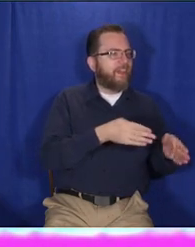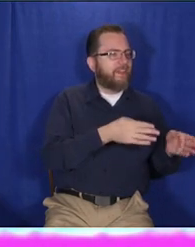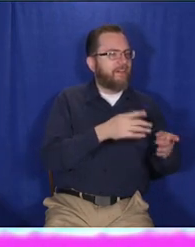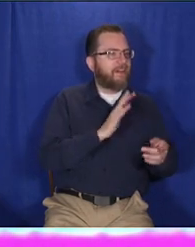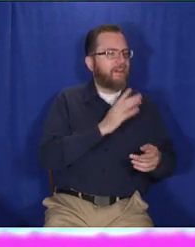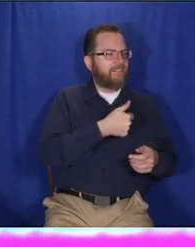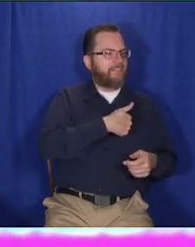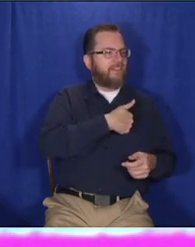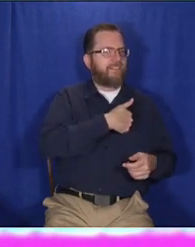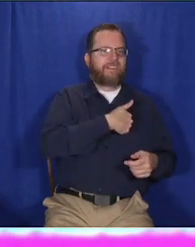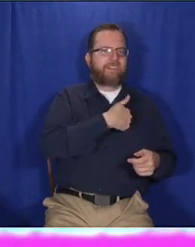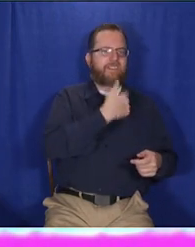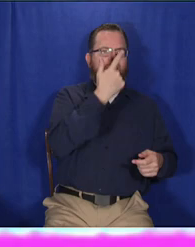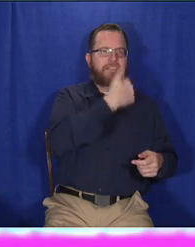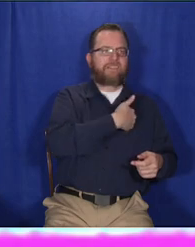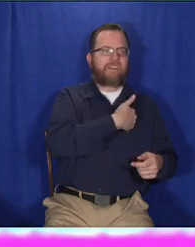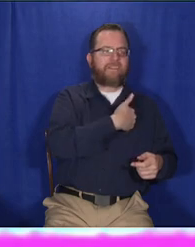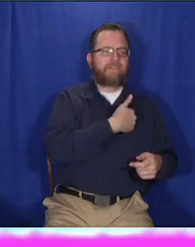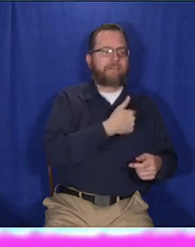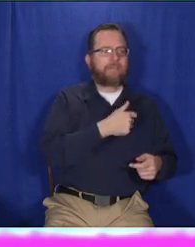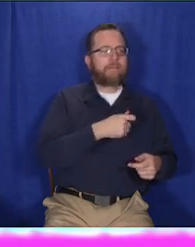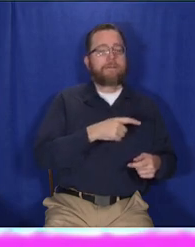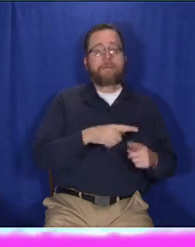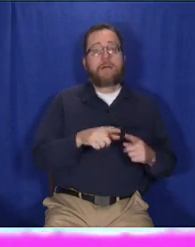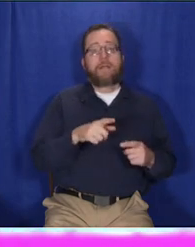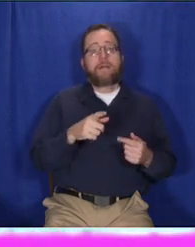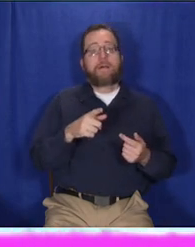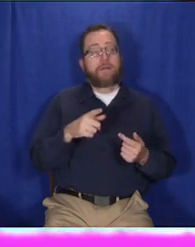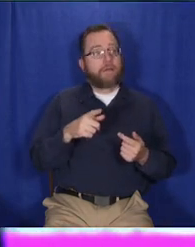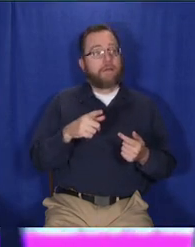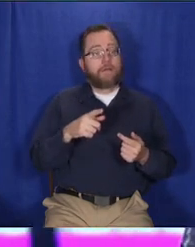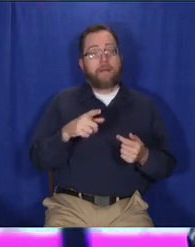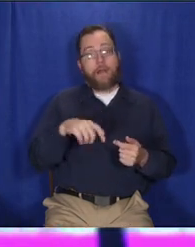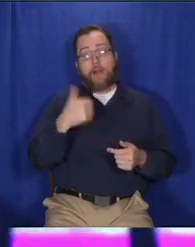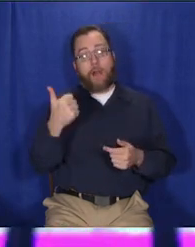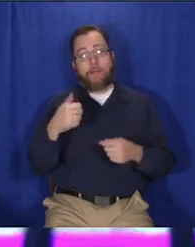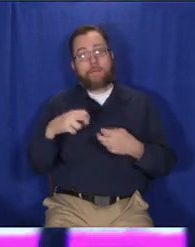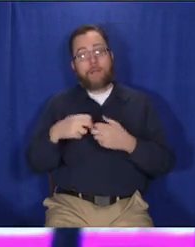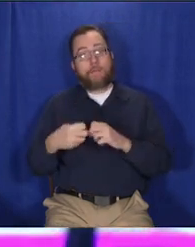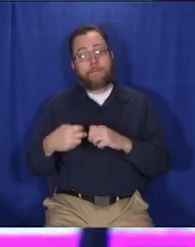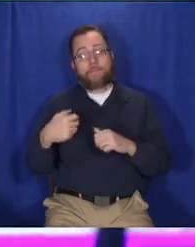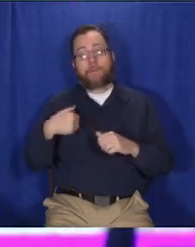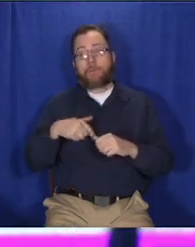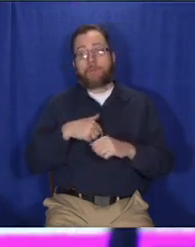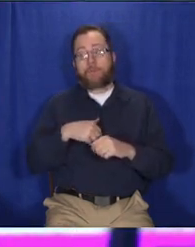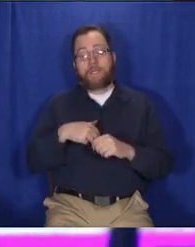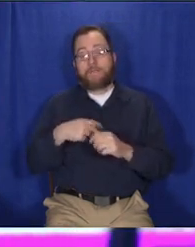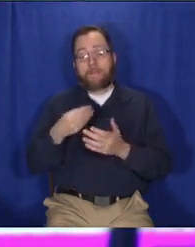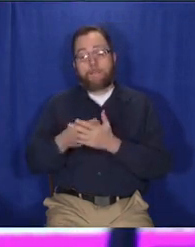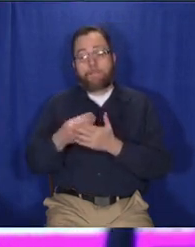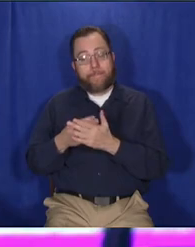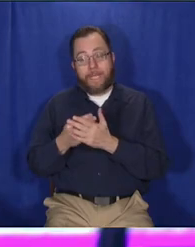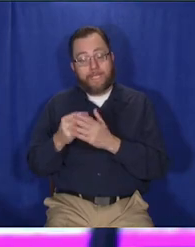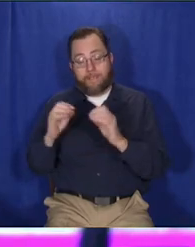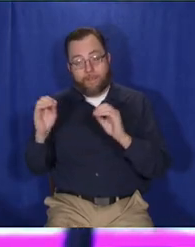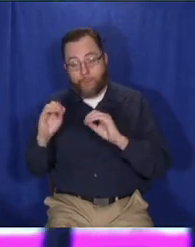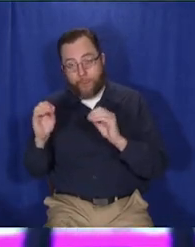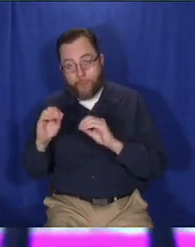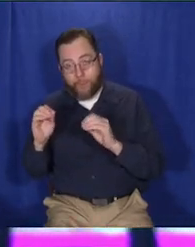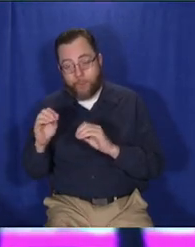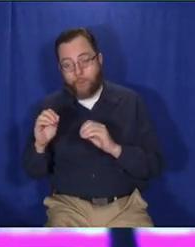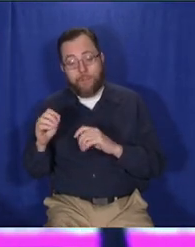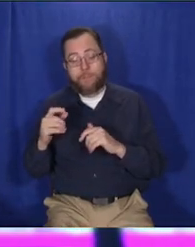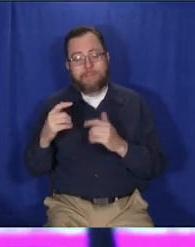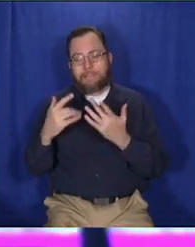self-preservation. So in times of abundance, we're like, Let's just throw out money, let's spend, let's